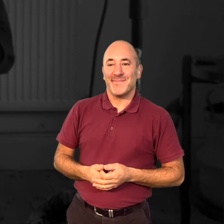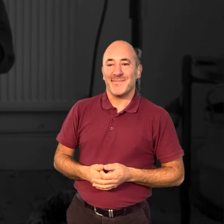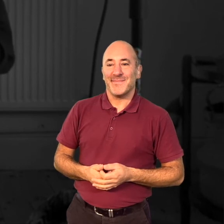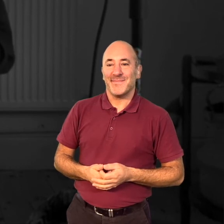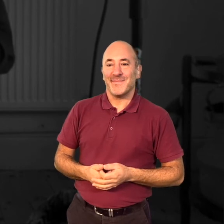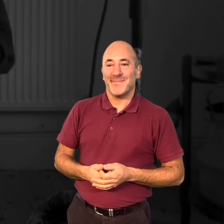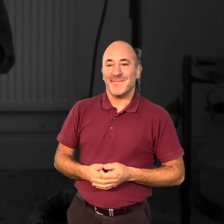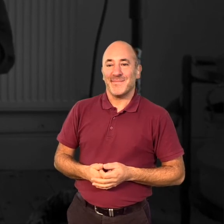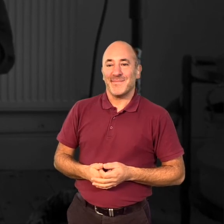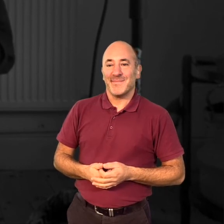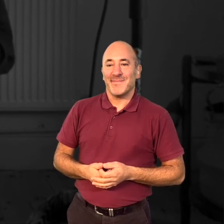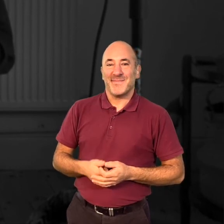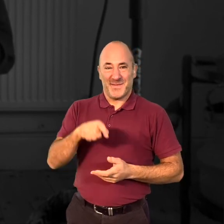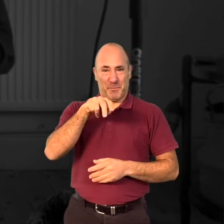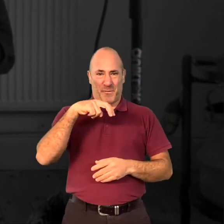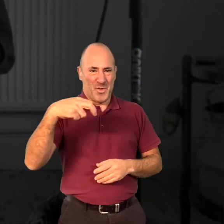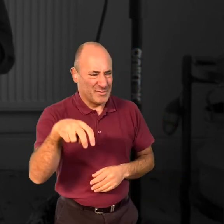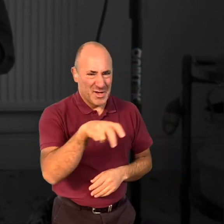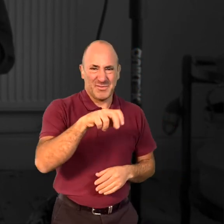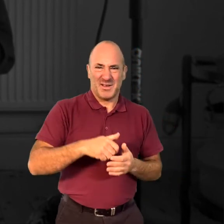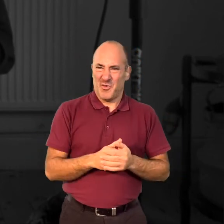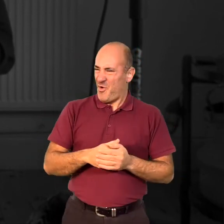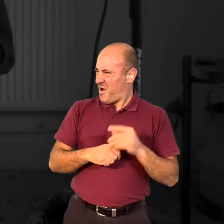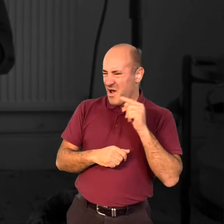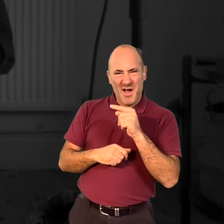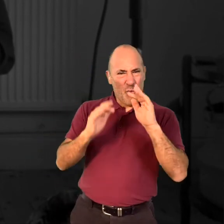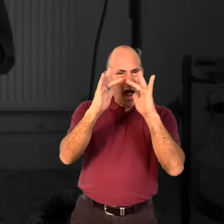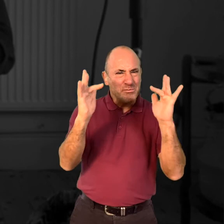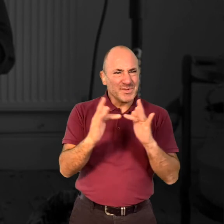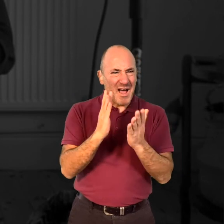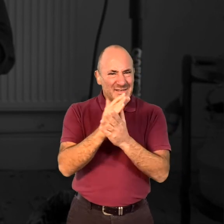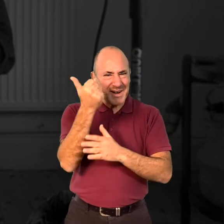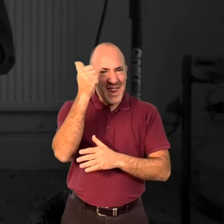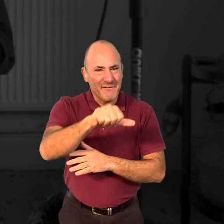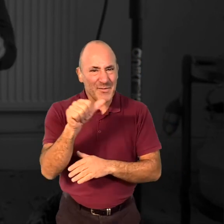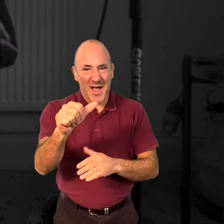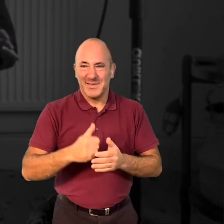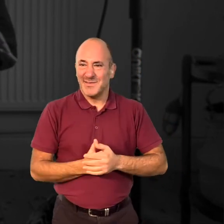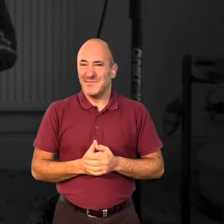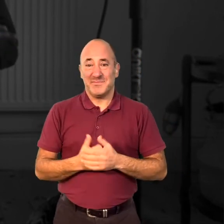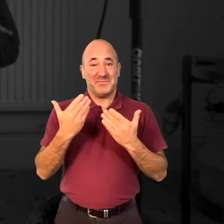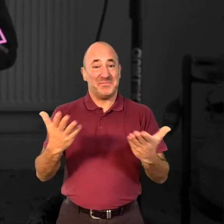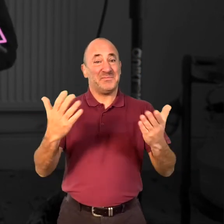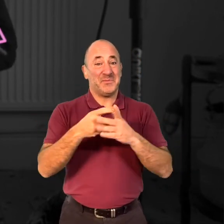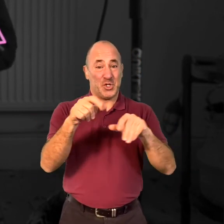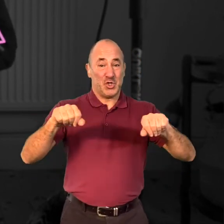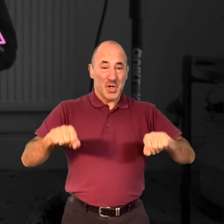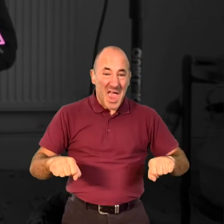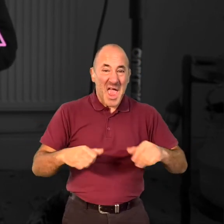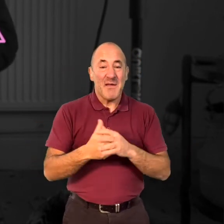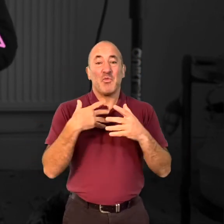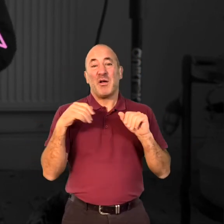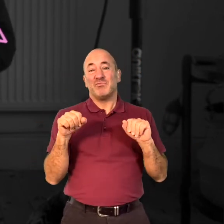And moving around. This is such a clever website, isn't it? So there we go. If you're in a chair or you like to